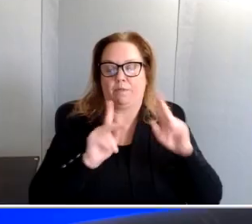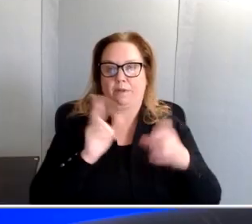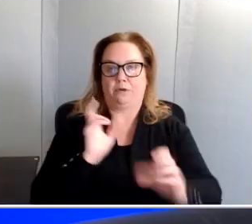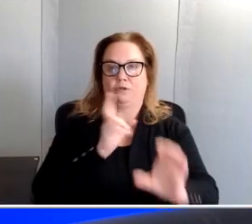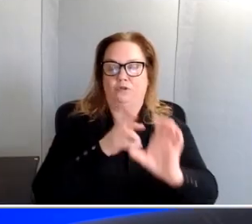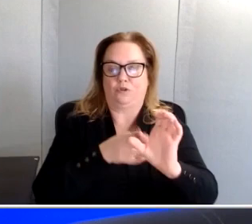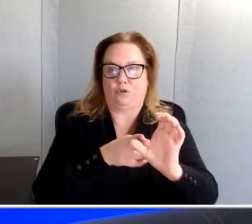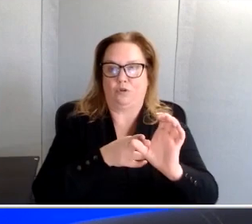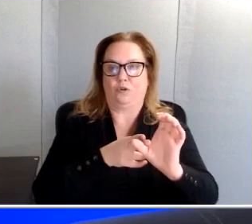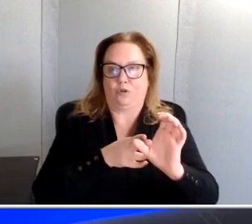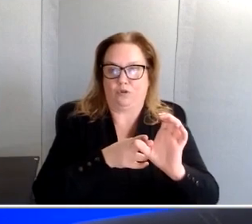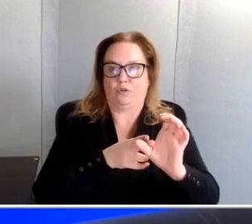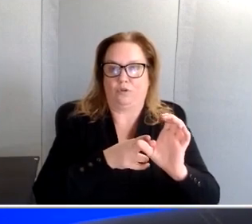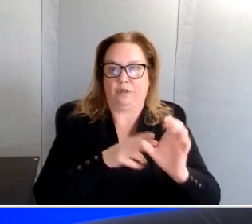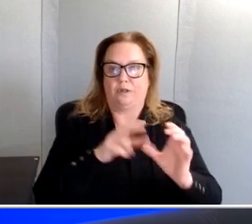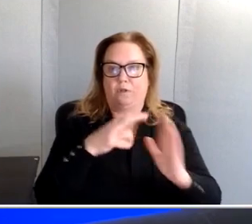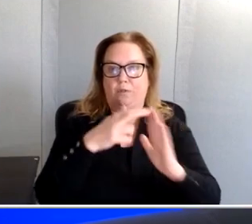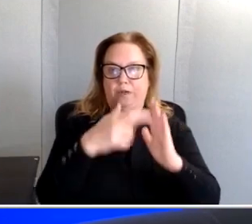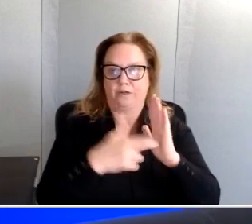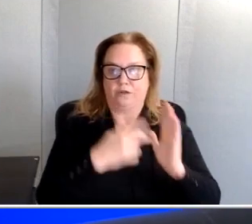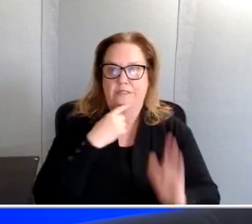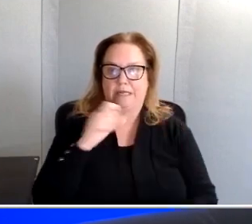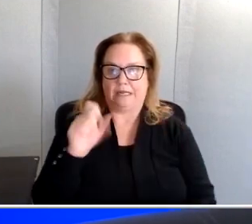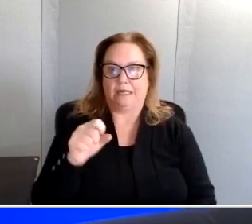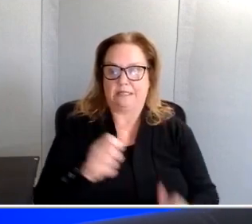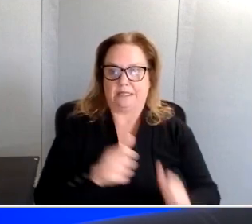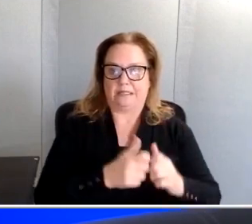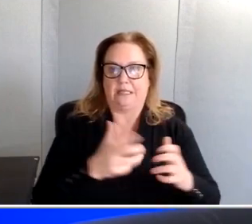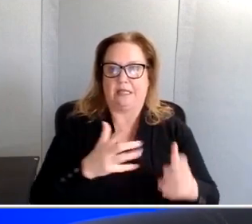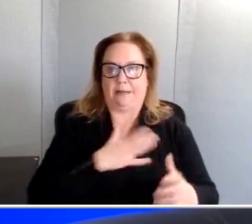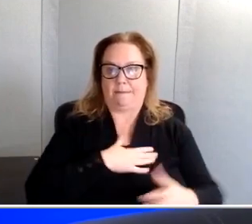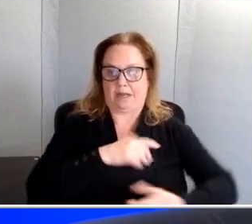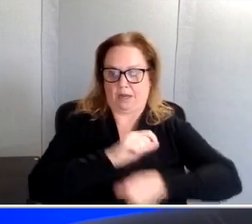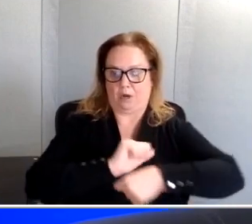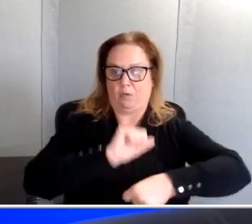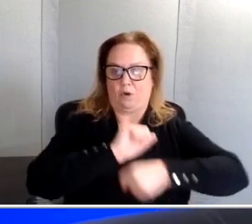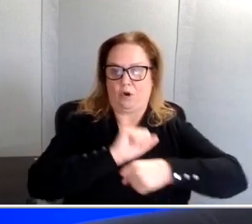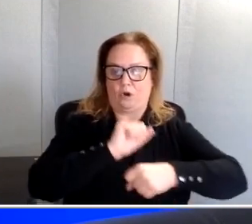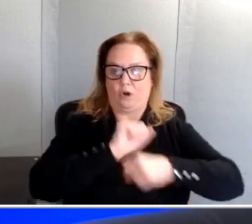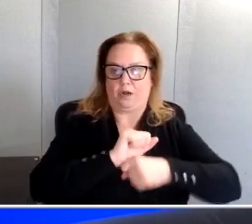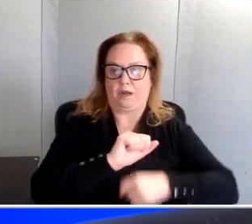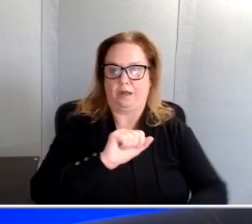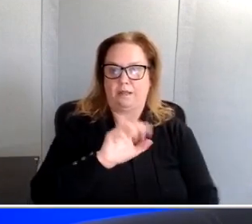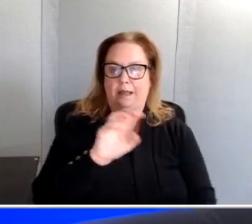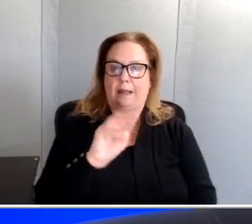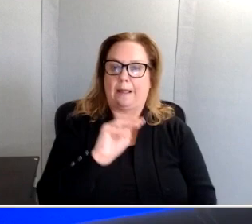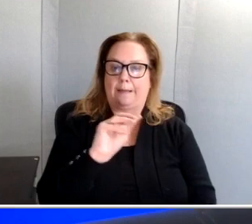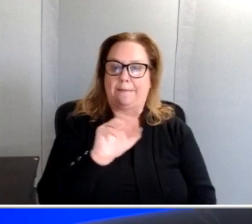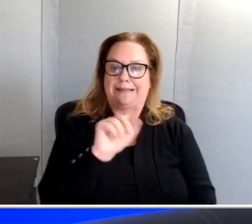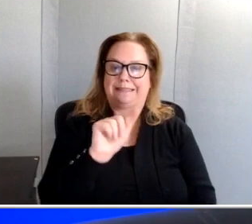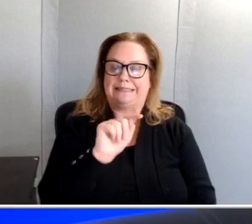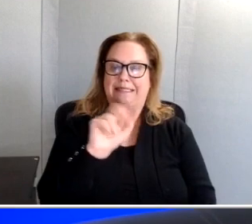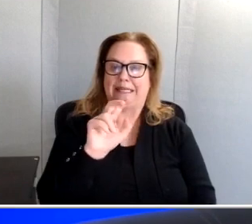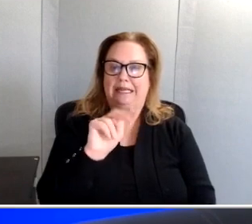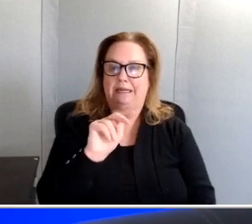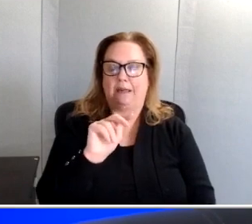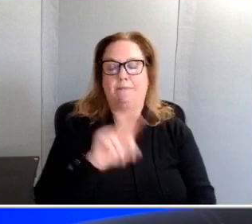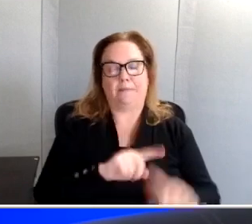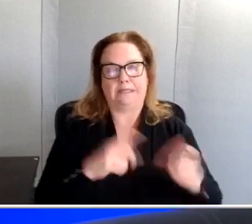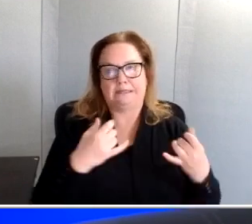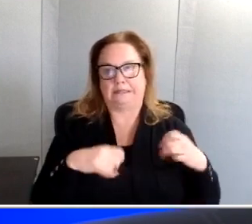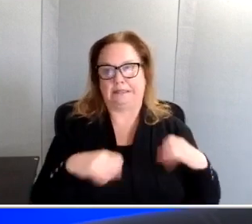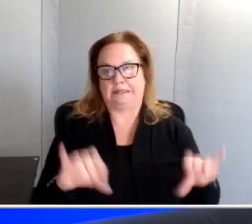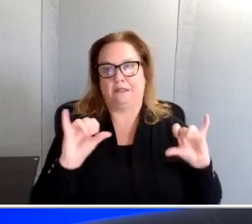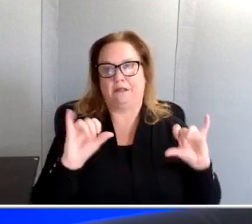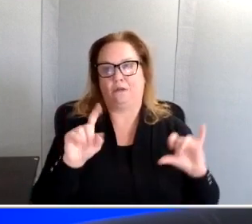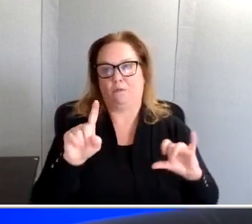and tissue donor registry saying yes, and that's a lot of what my work is, specifically with MTN. But that doesn't negate the fact that there's still